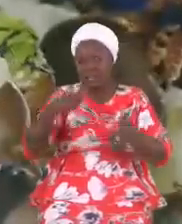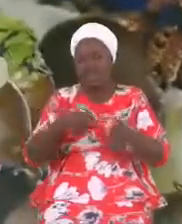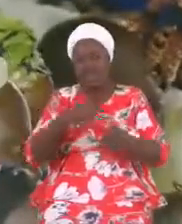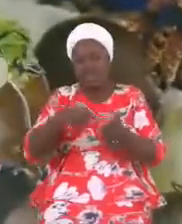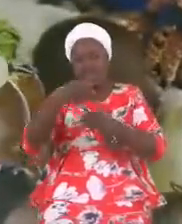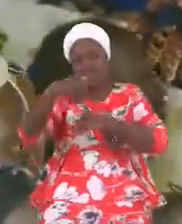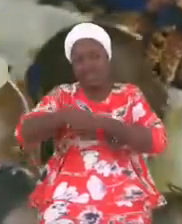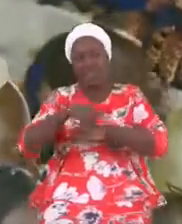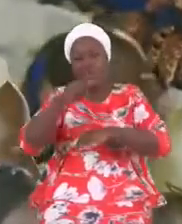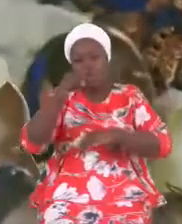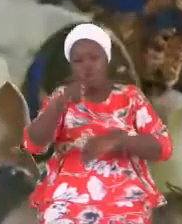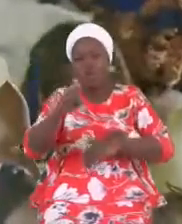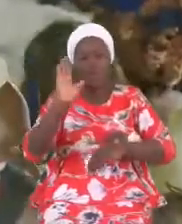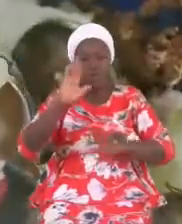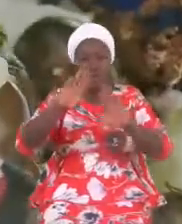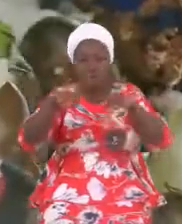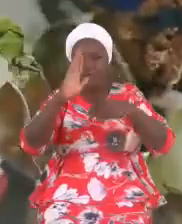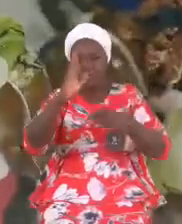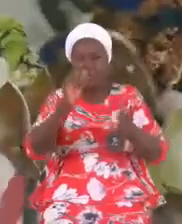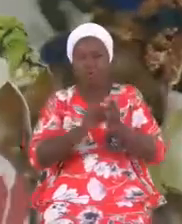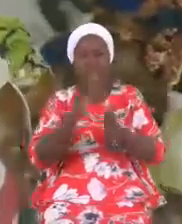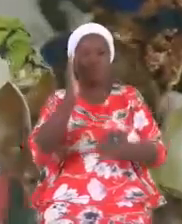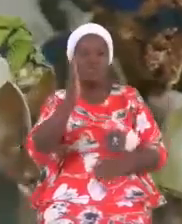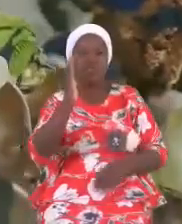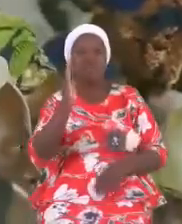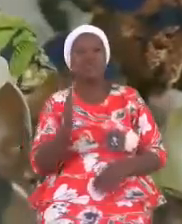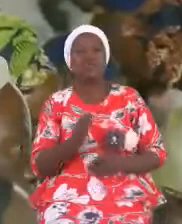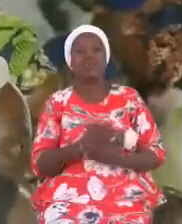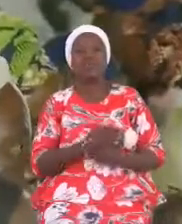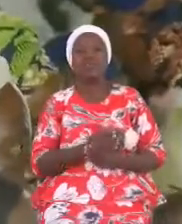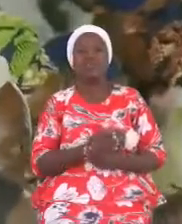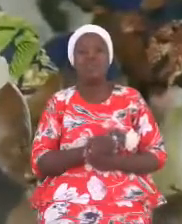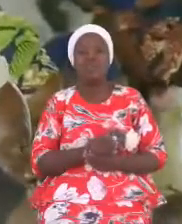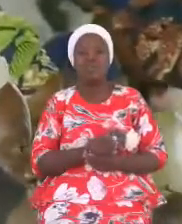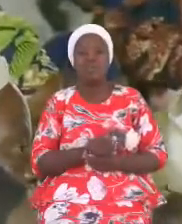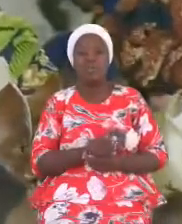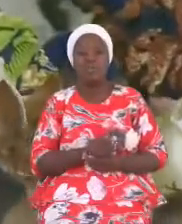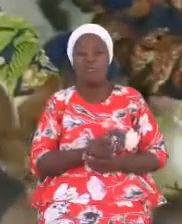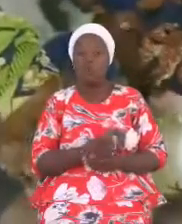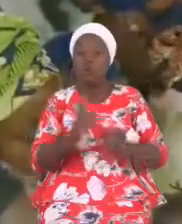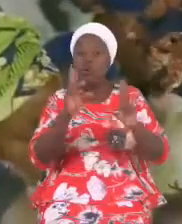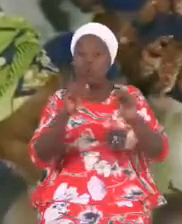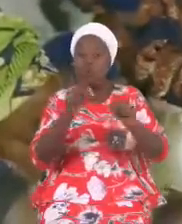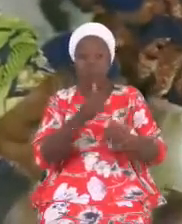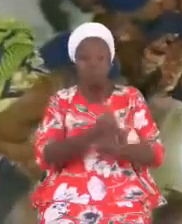will give your own testimony. No mountain will go back with you.